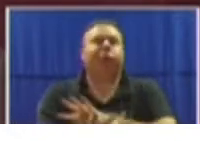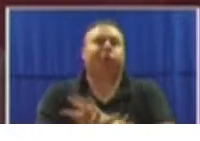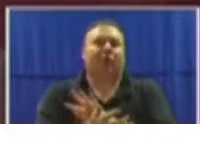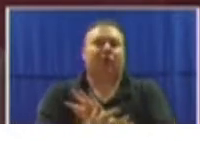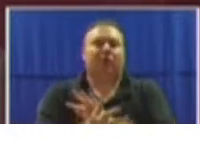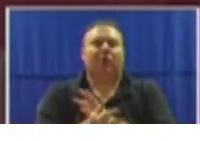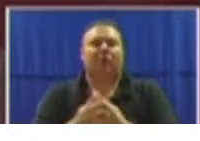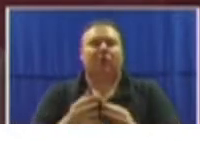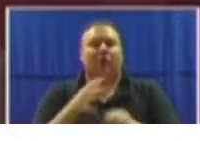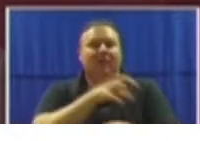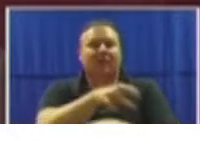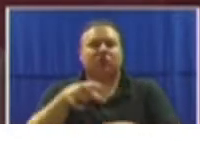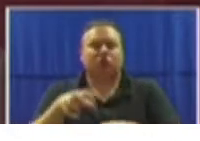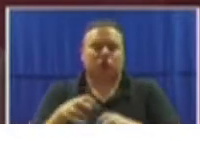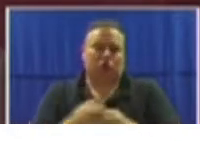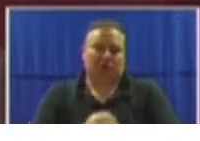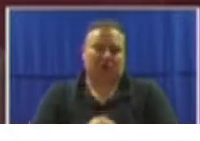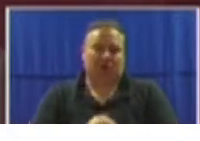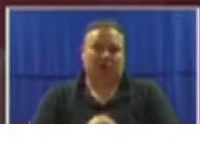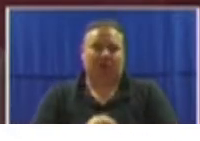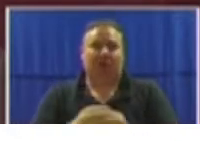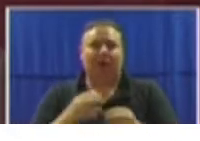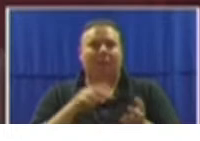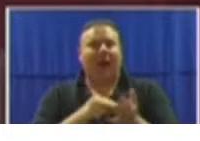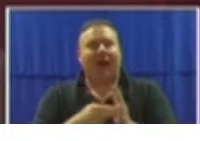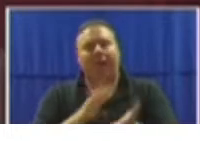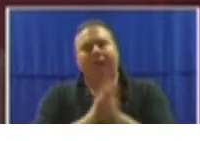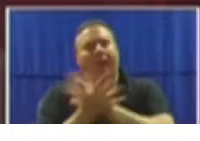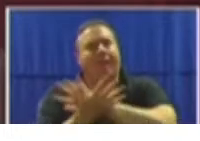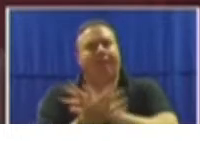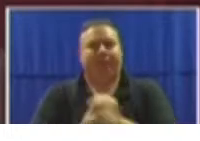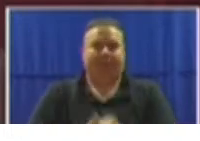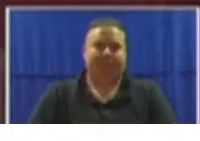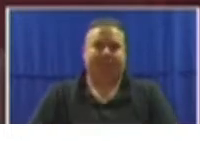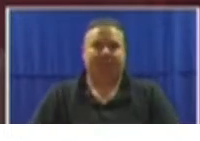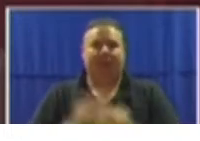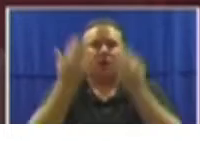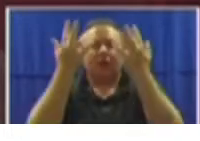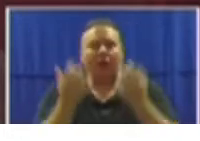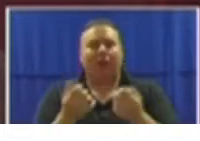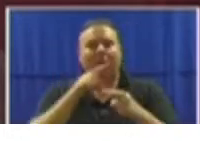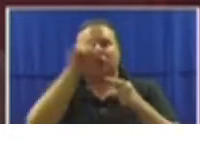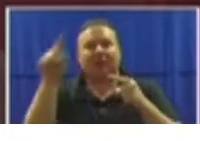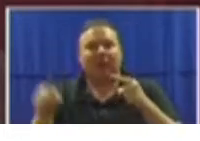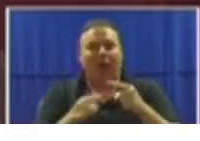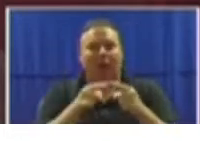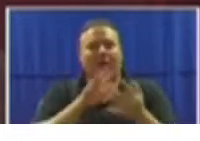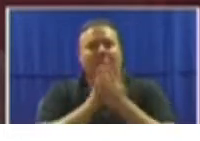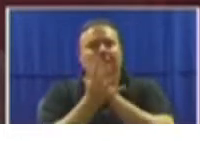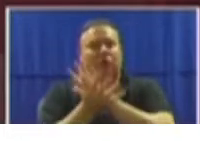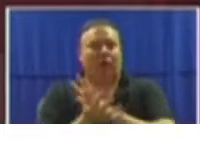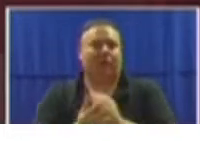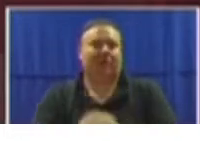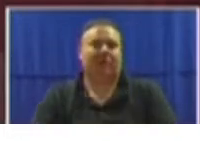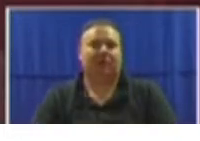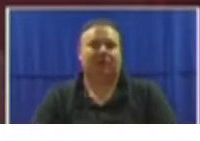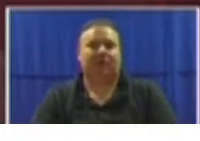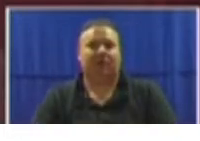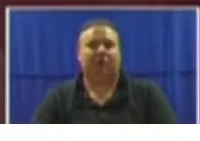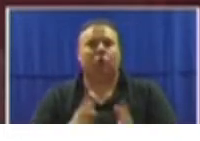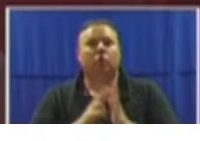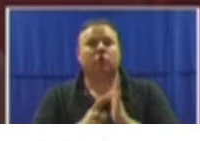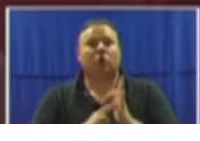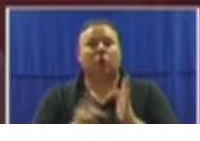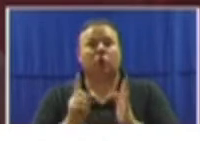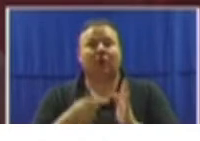memory and negatively affect planning. Budget cycles are interrupted, with the net result being that the